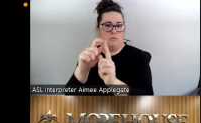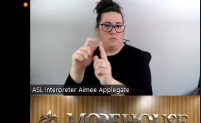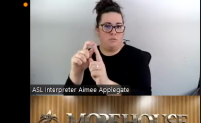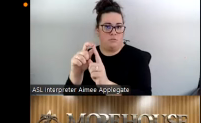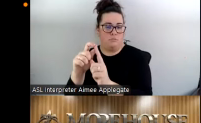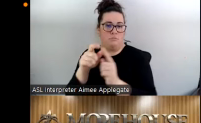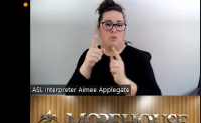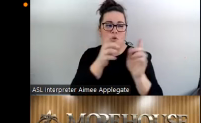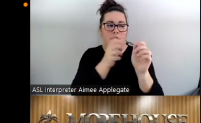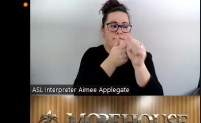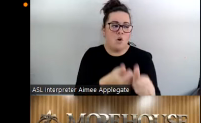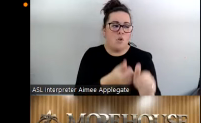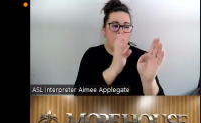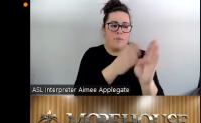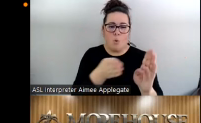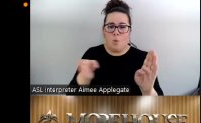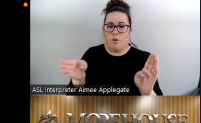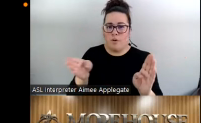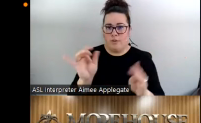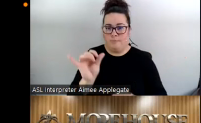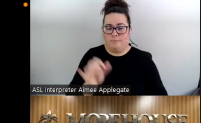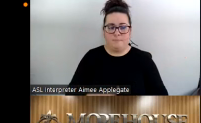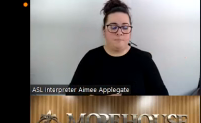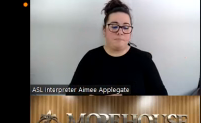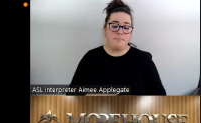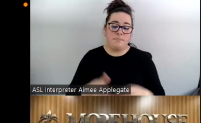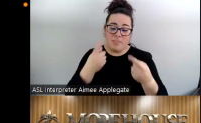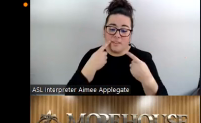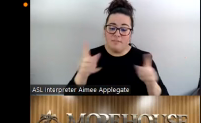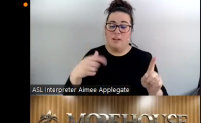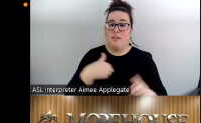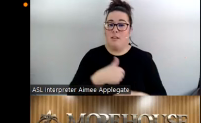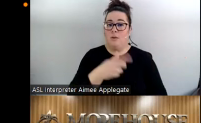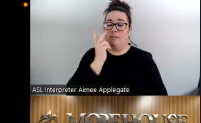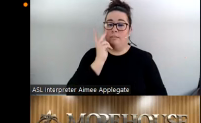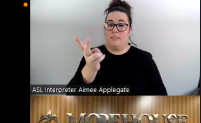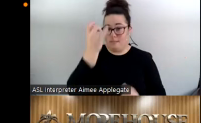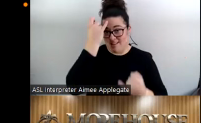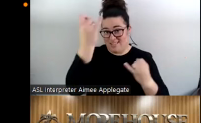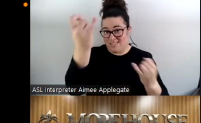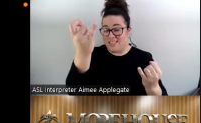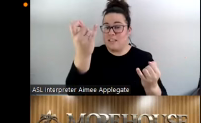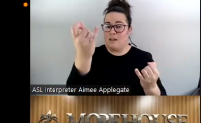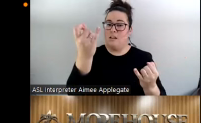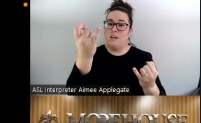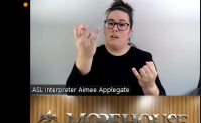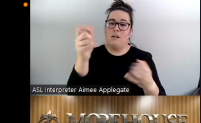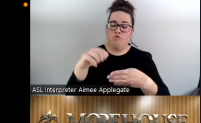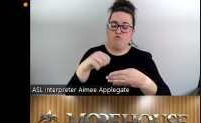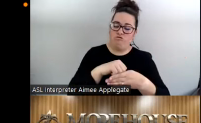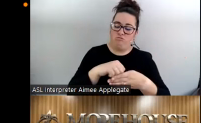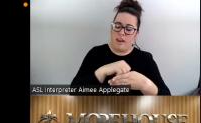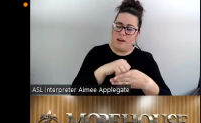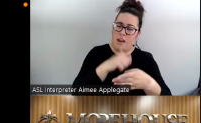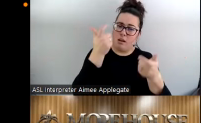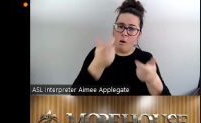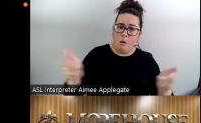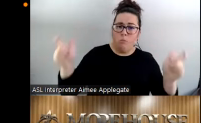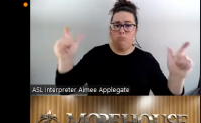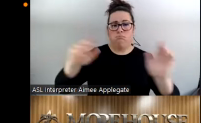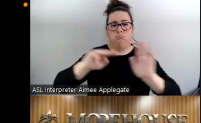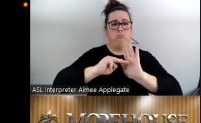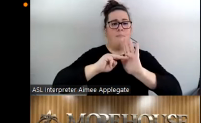of the words as well. And then finally, as we've seen, this idea of basically being able to train a massive model on